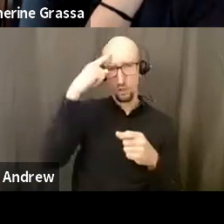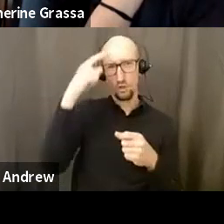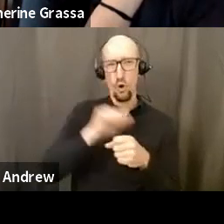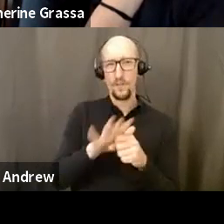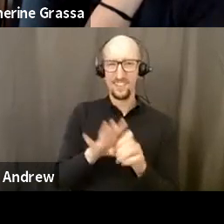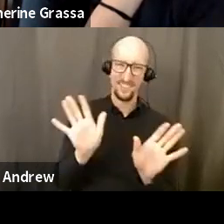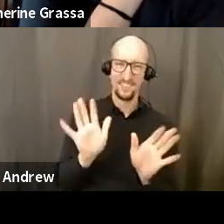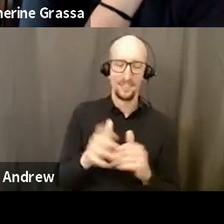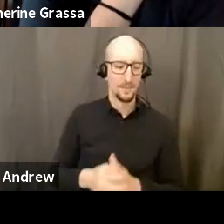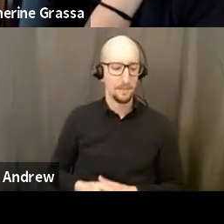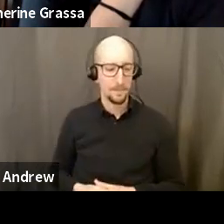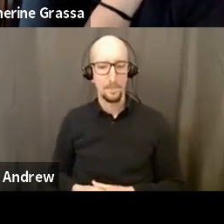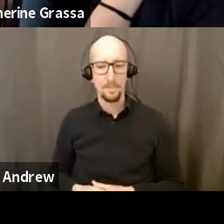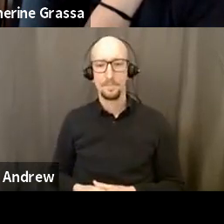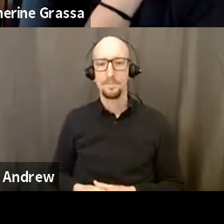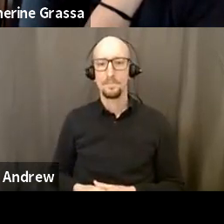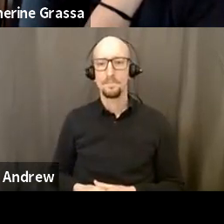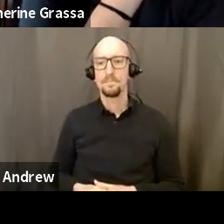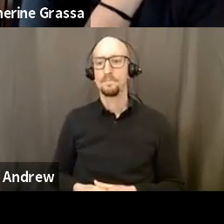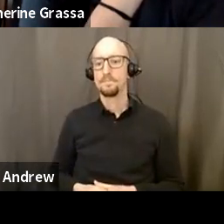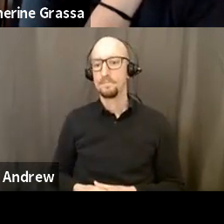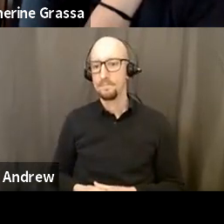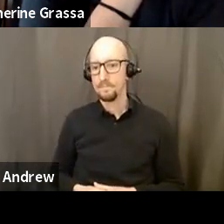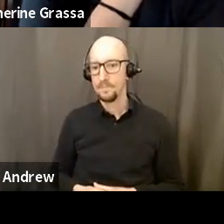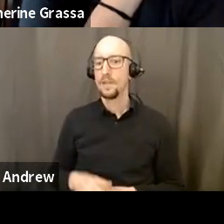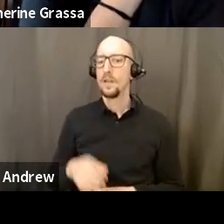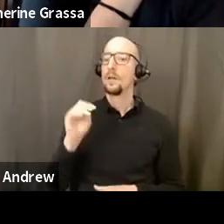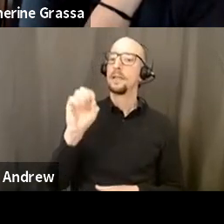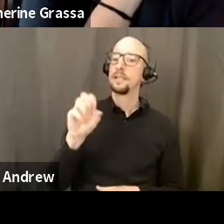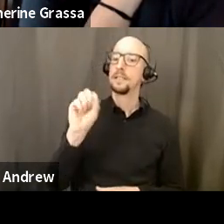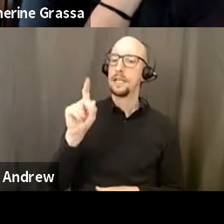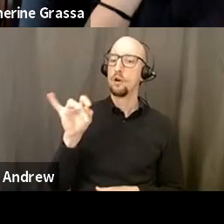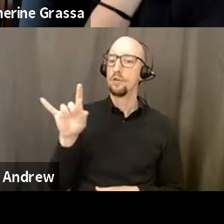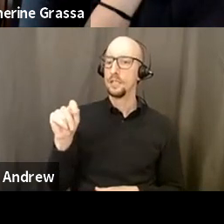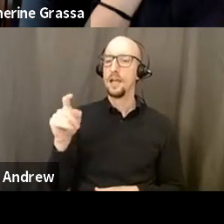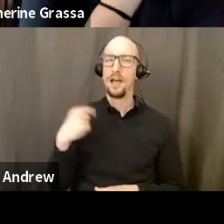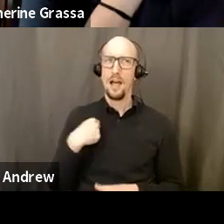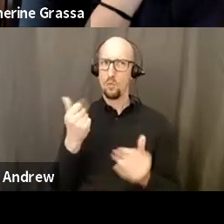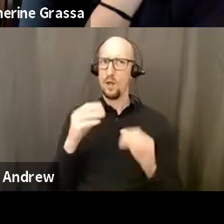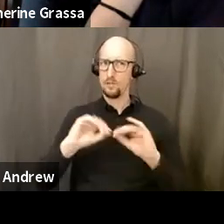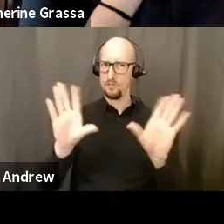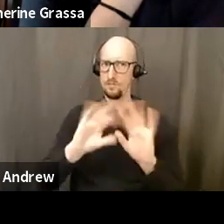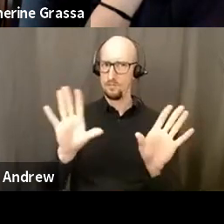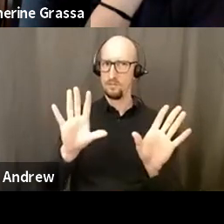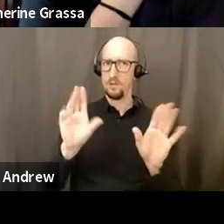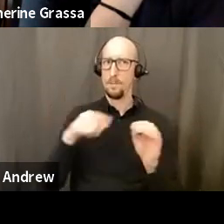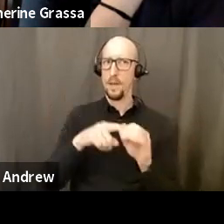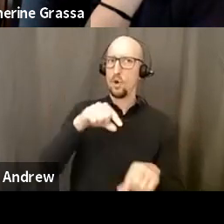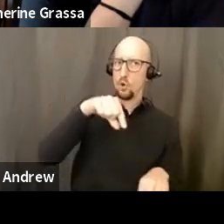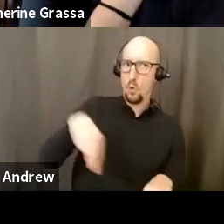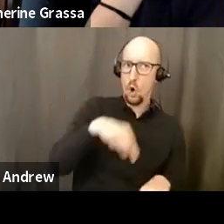I also agree and wonder if we need to be very clear about the quarter versus